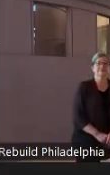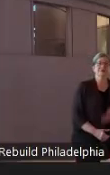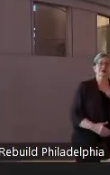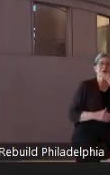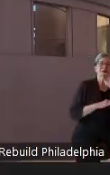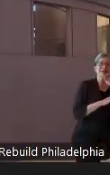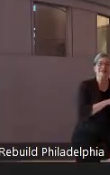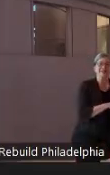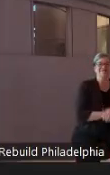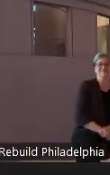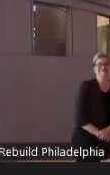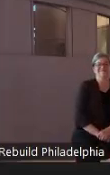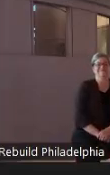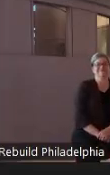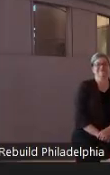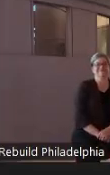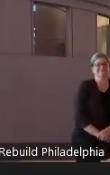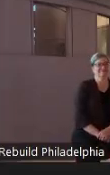Good evening.